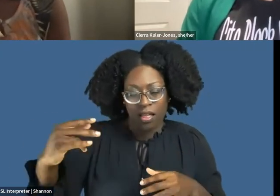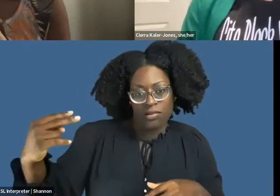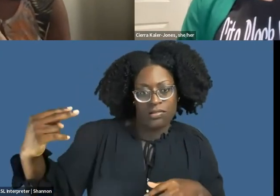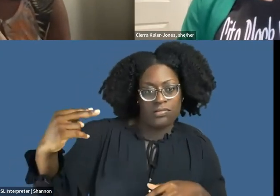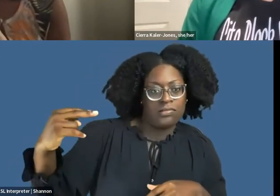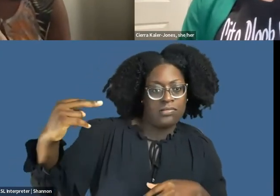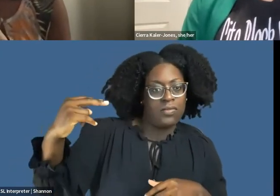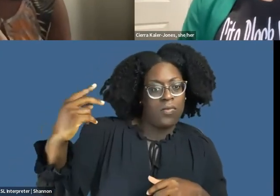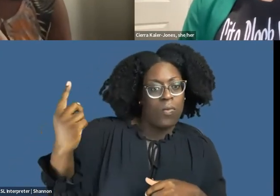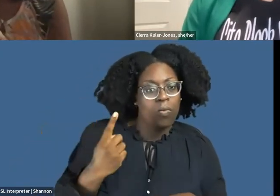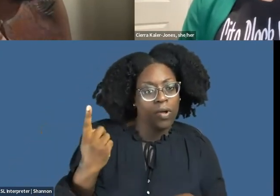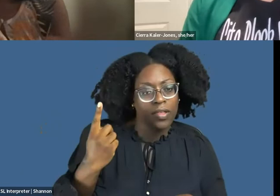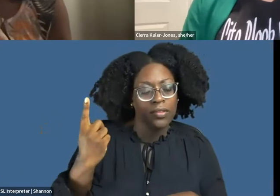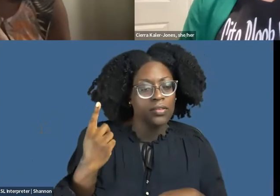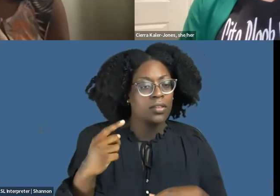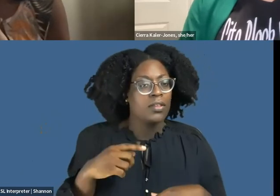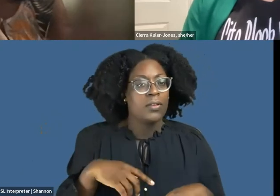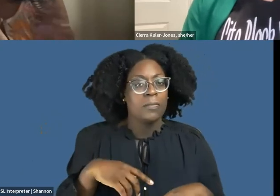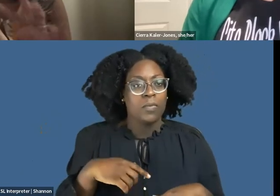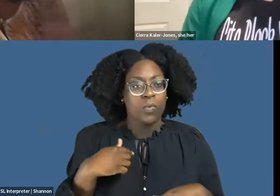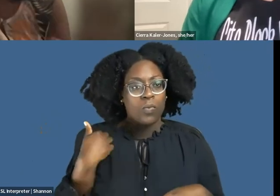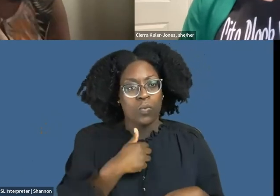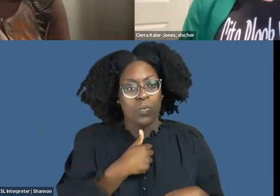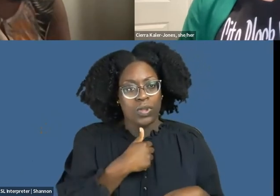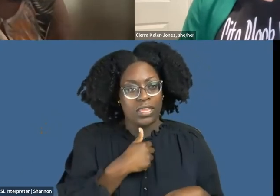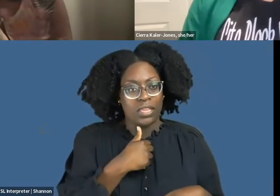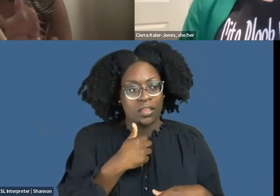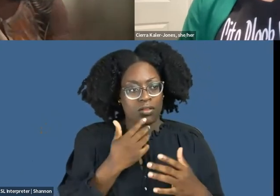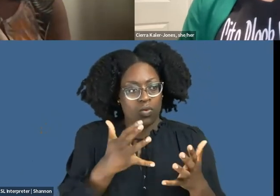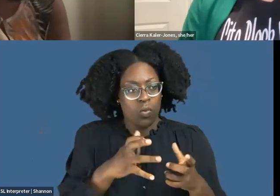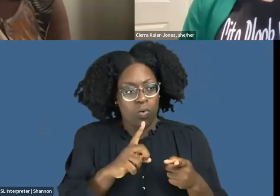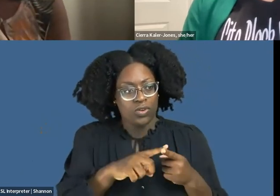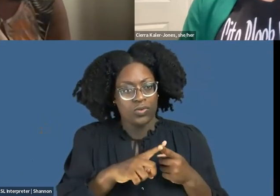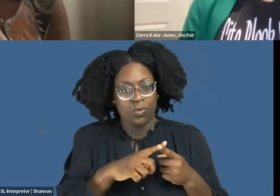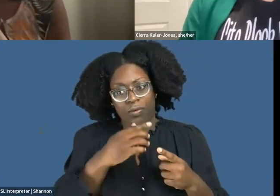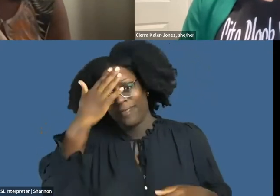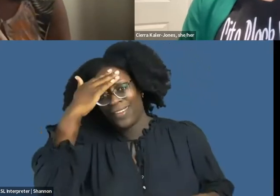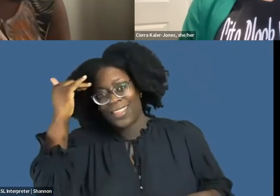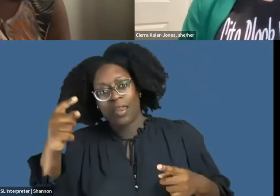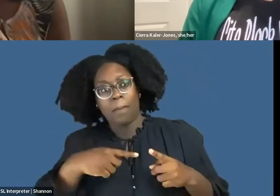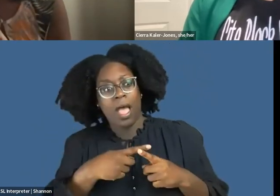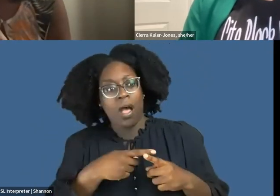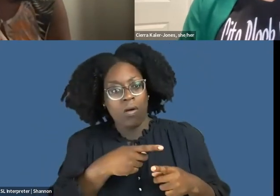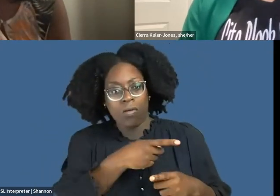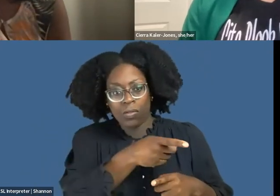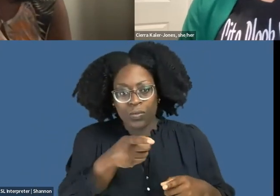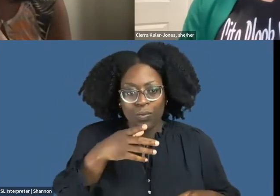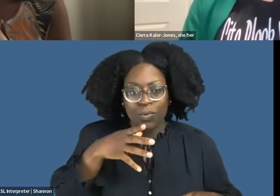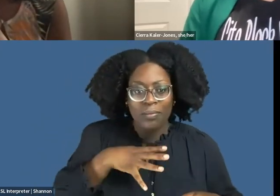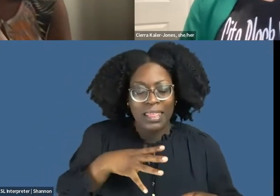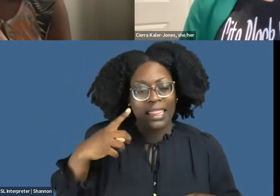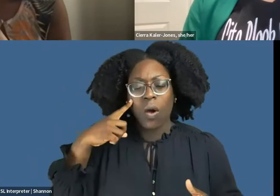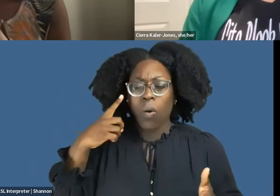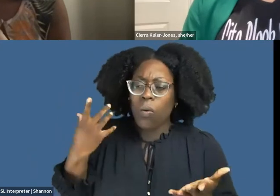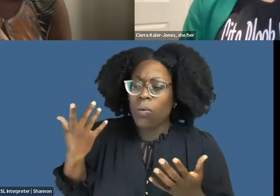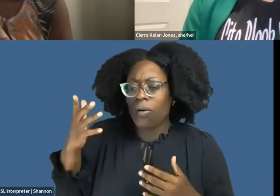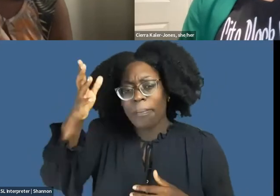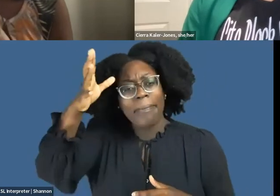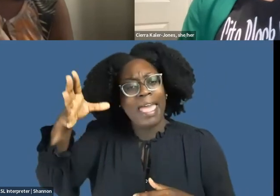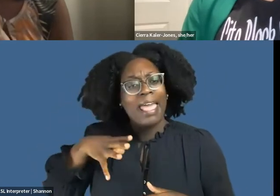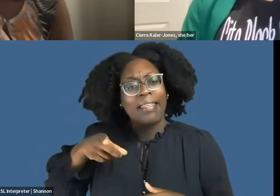with an ethic of care, but not let them get lost in the idea that state repression only happens to men, right? It just happens in different ways to